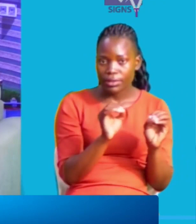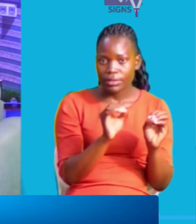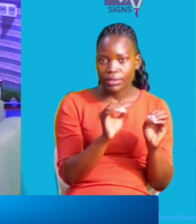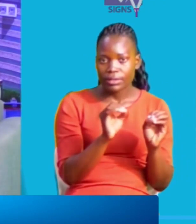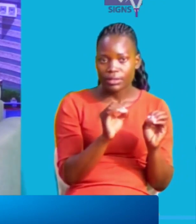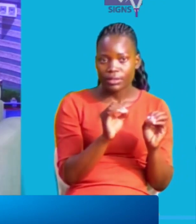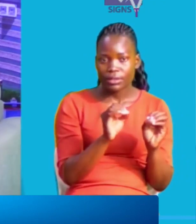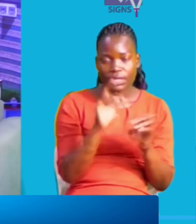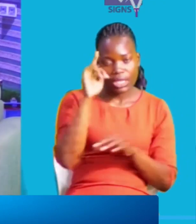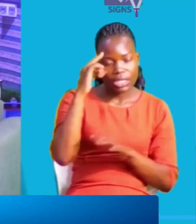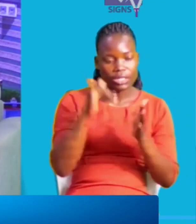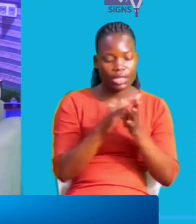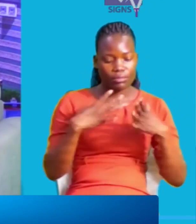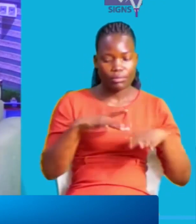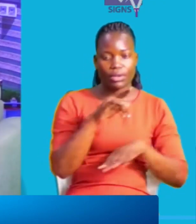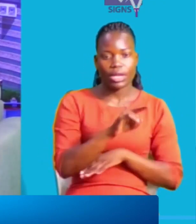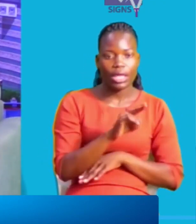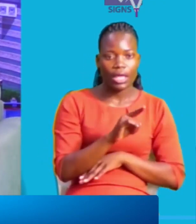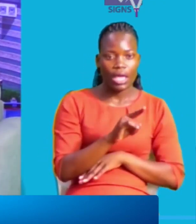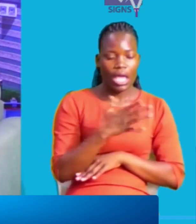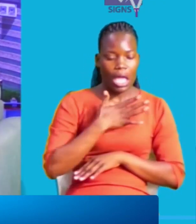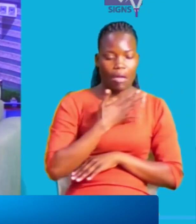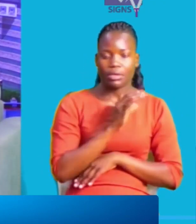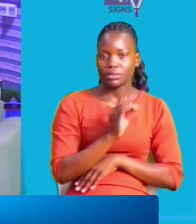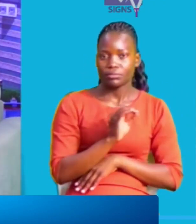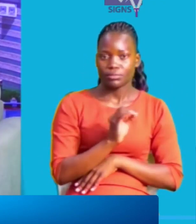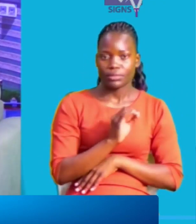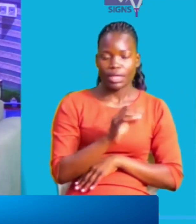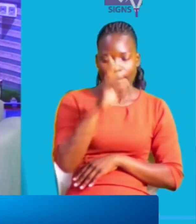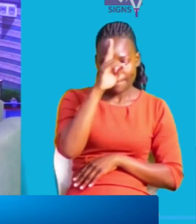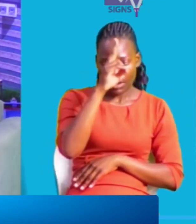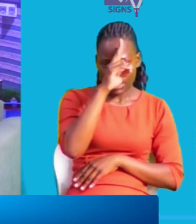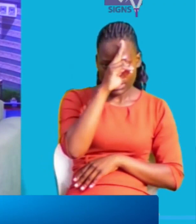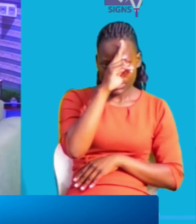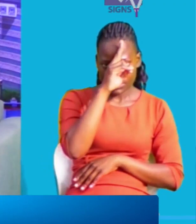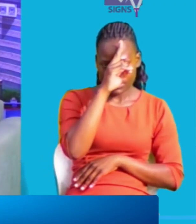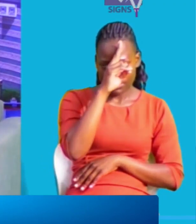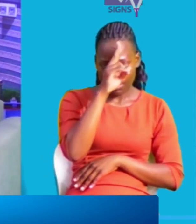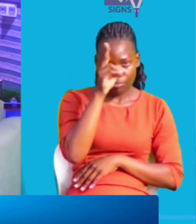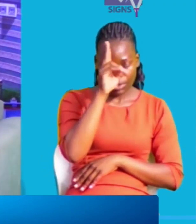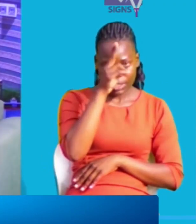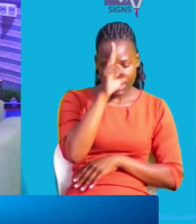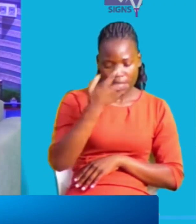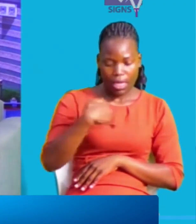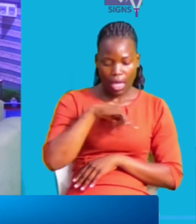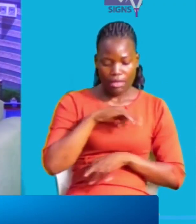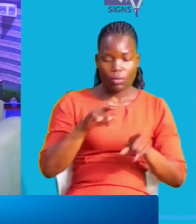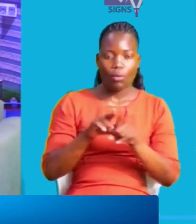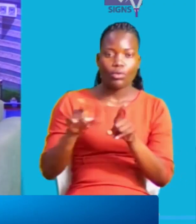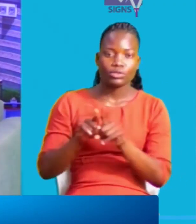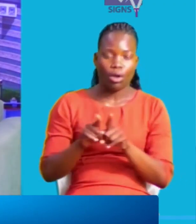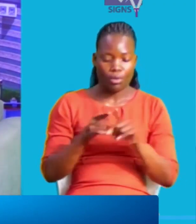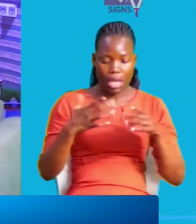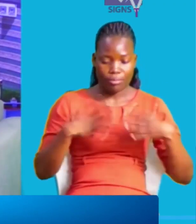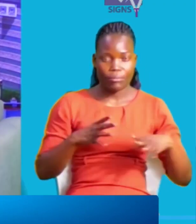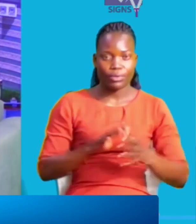Wana presume ya kwamba watu ni si watu yetu. Askari nilivyo kusema kwamba sisi pia ni